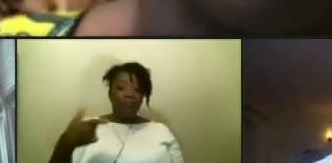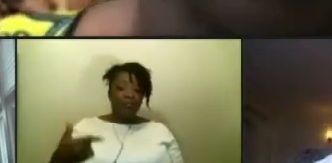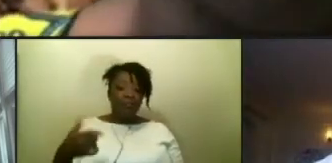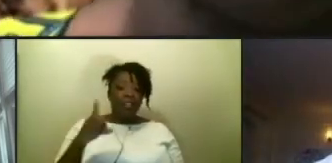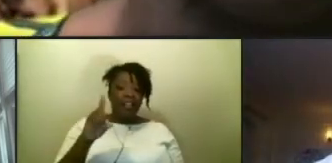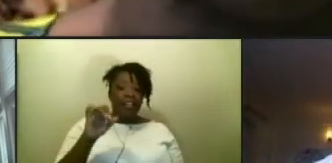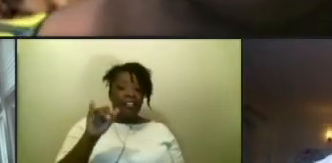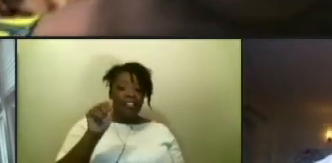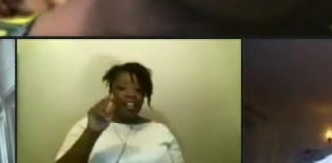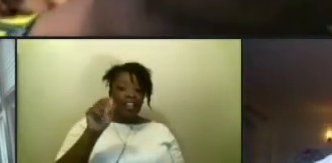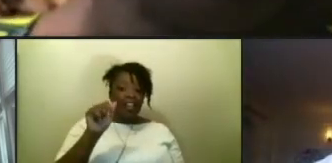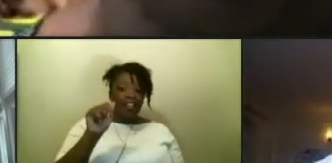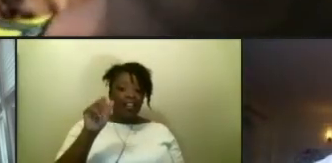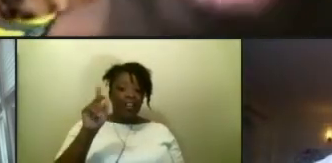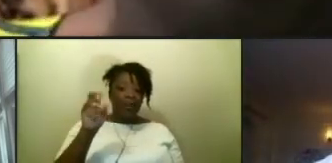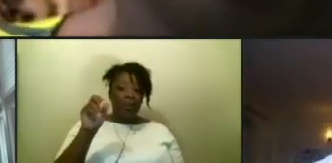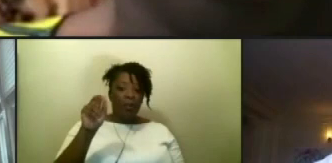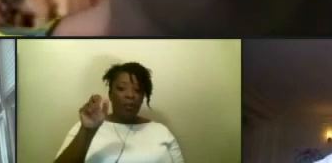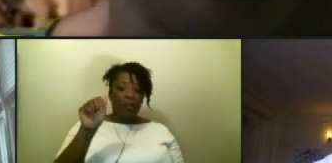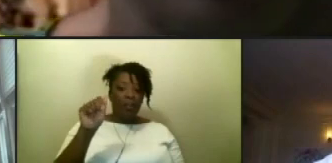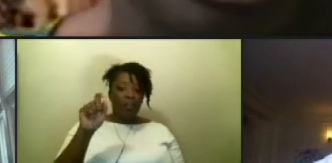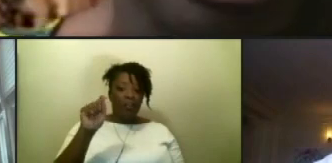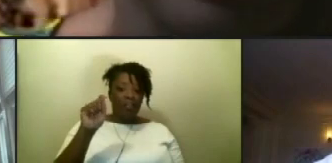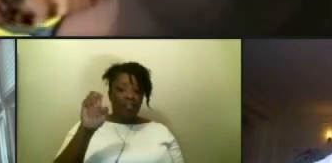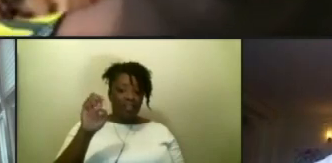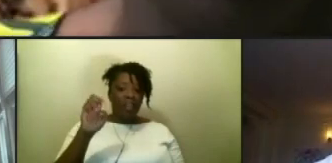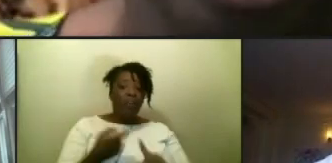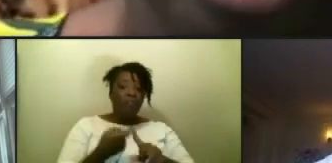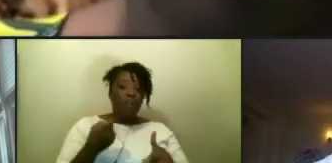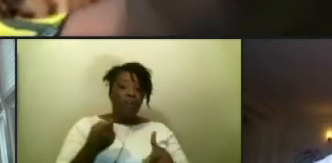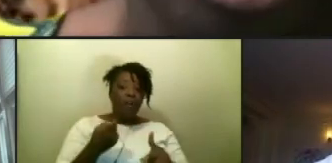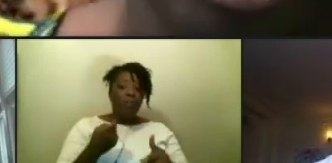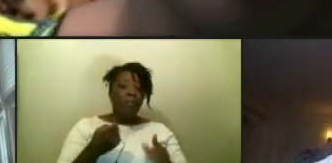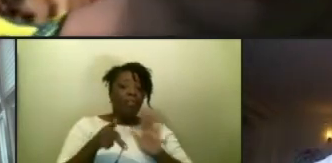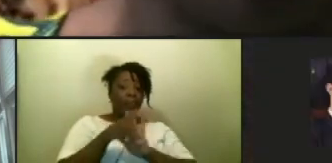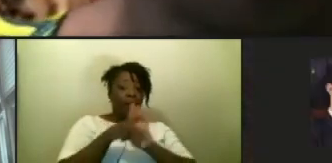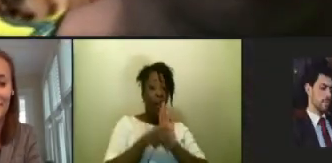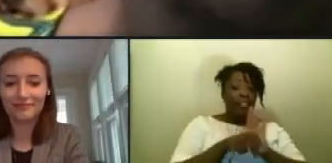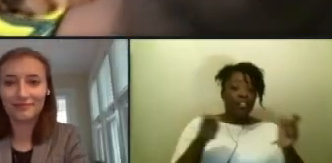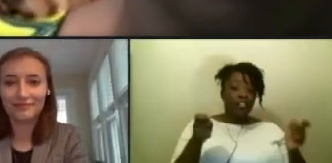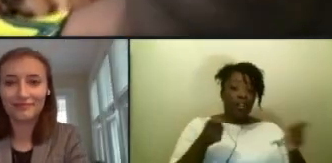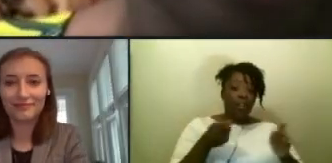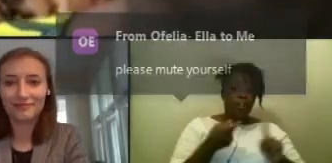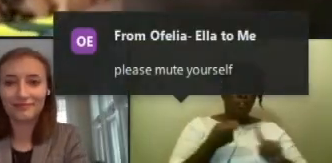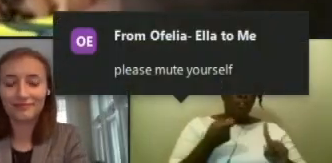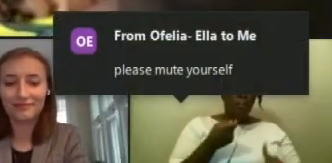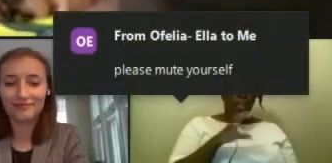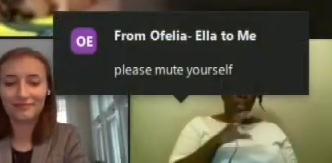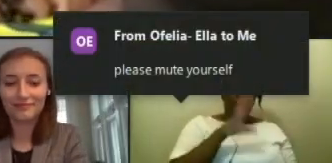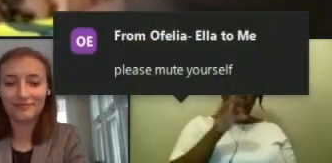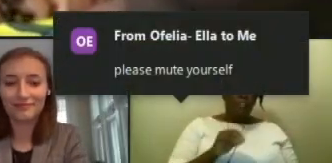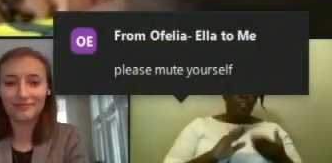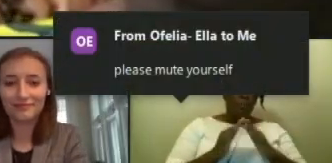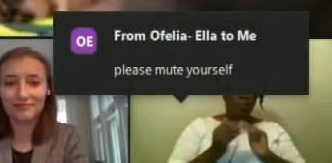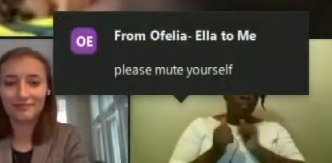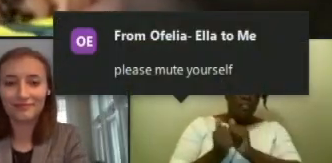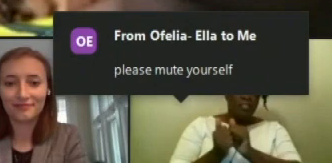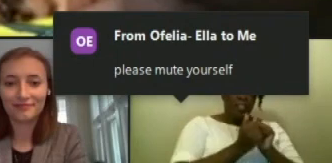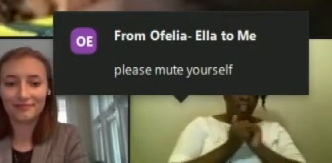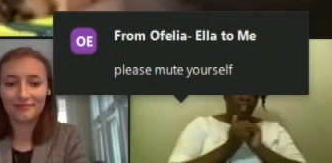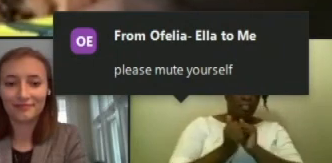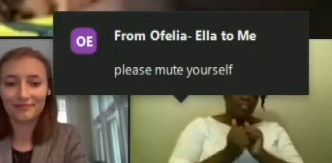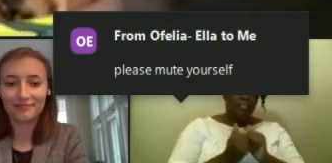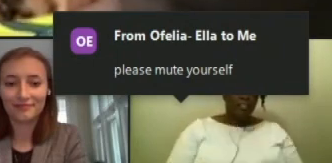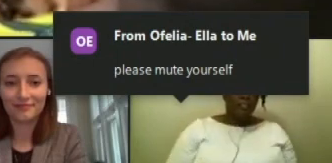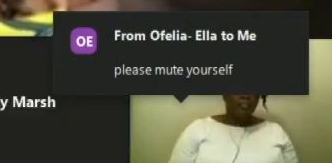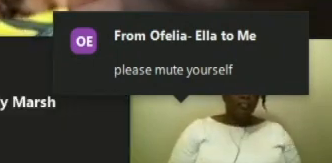Konate, Policy Director with the African Community Together, and she will talk to us about how some policies have impact on